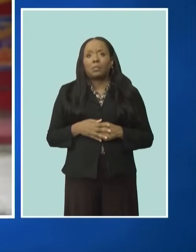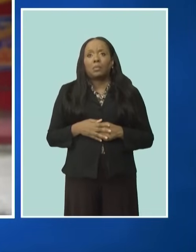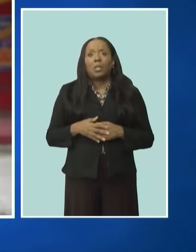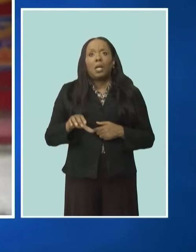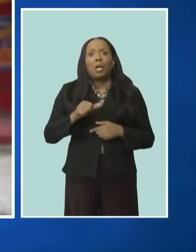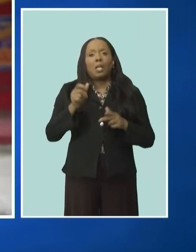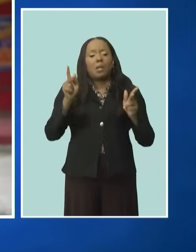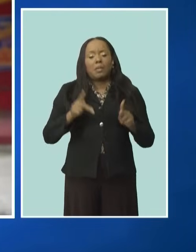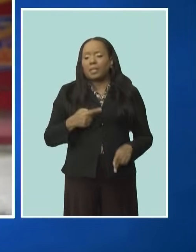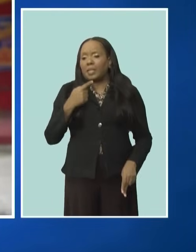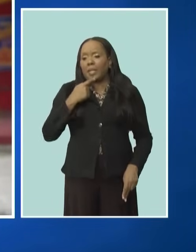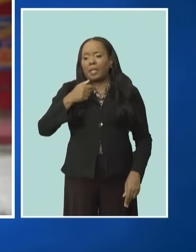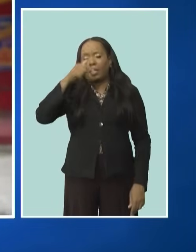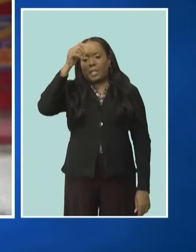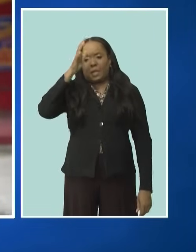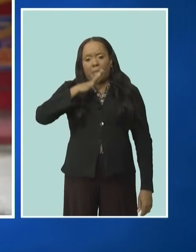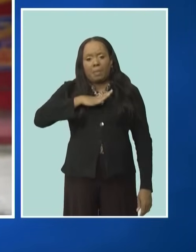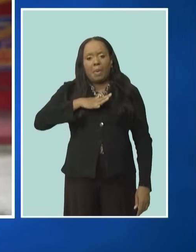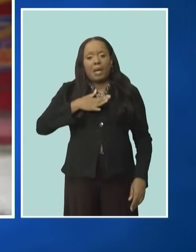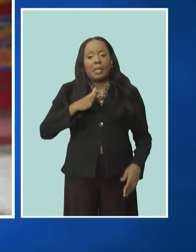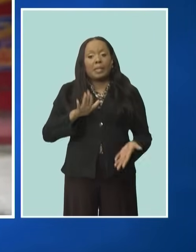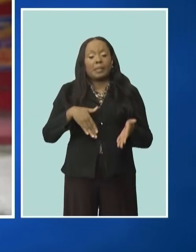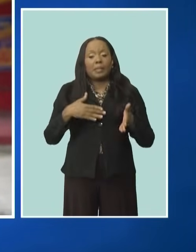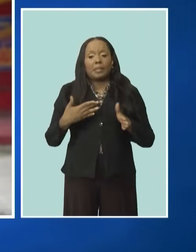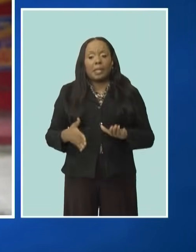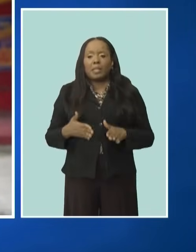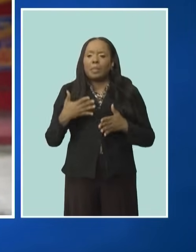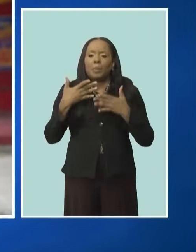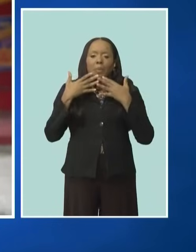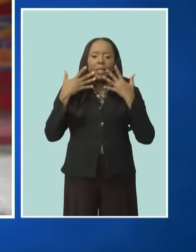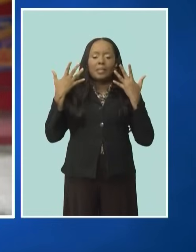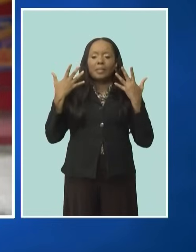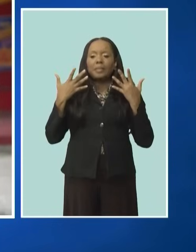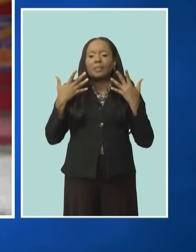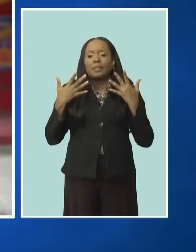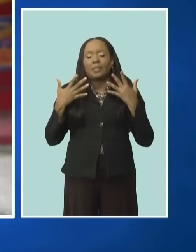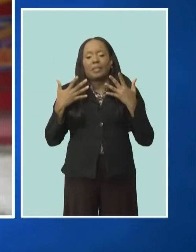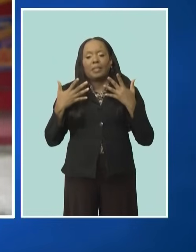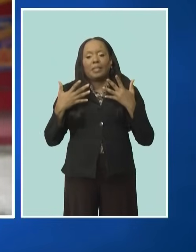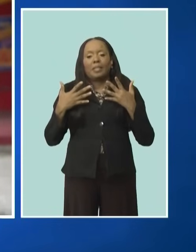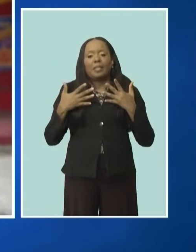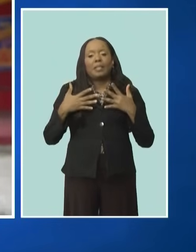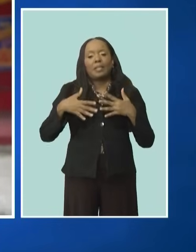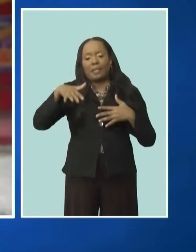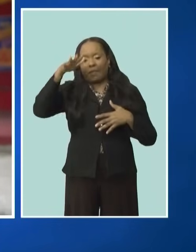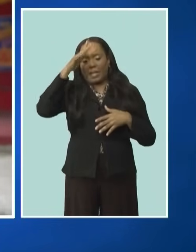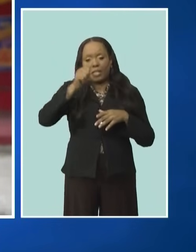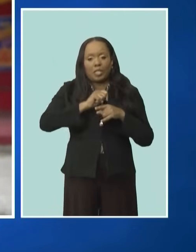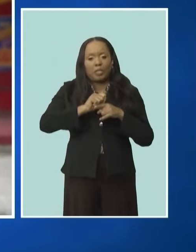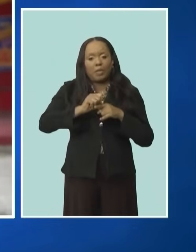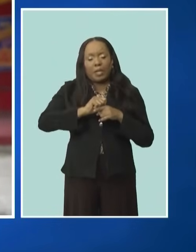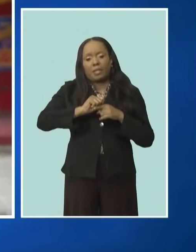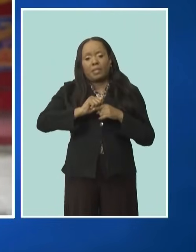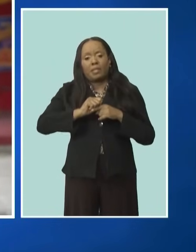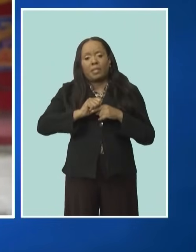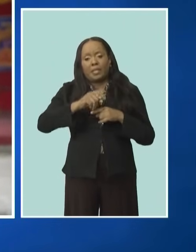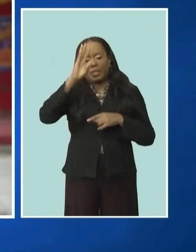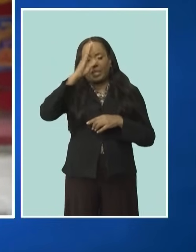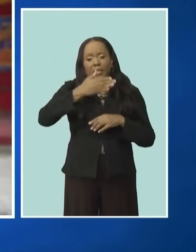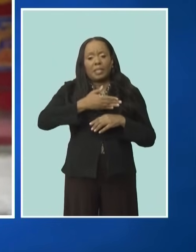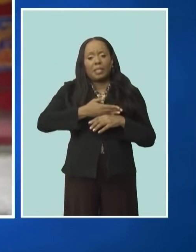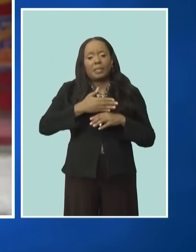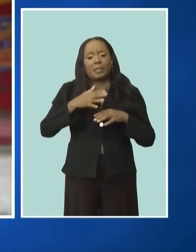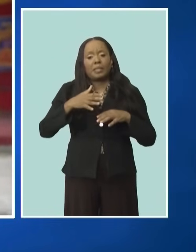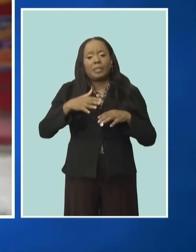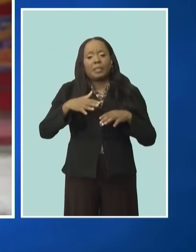man as pleasant, adding that he was being trained to take over the family business. He described the shooting death